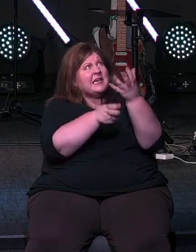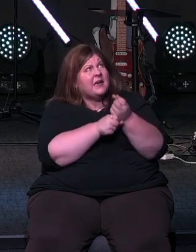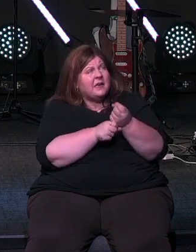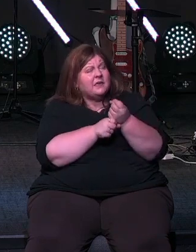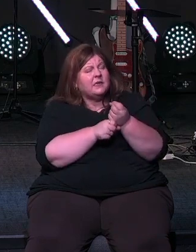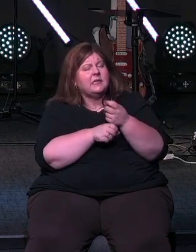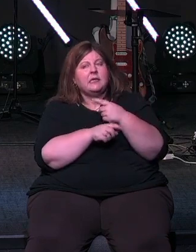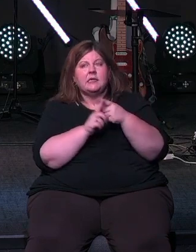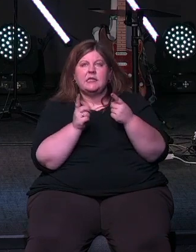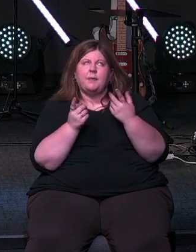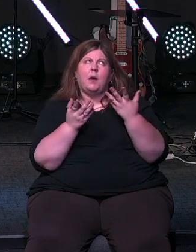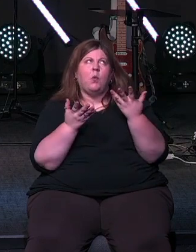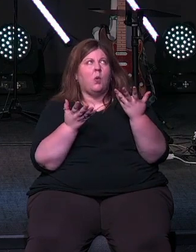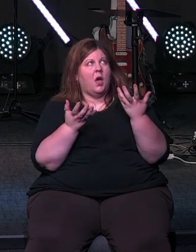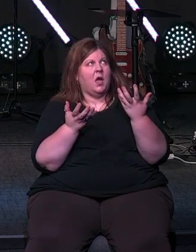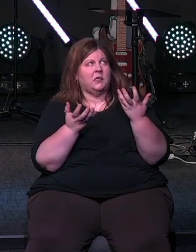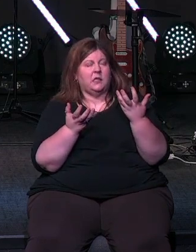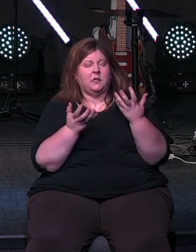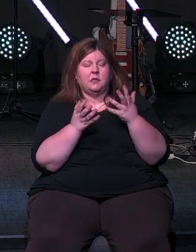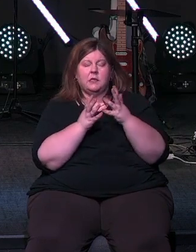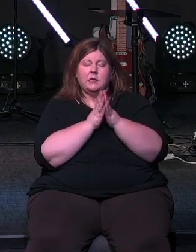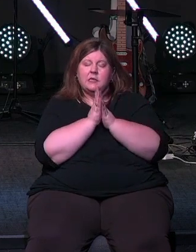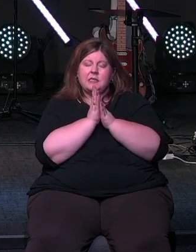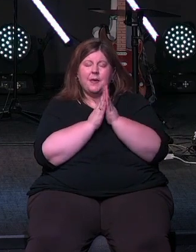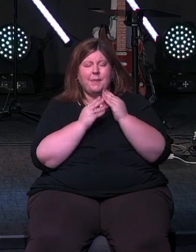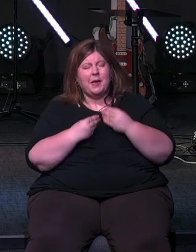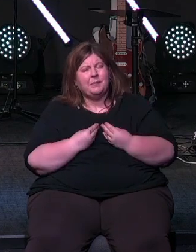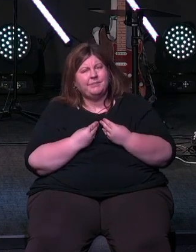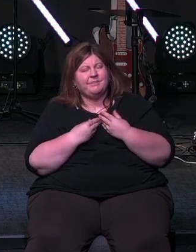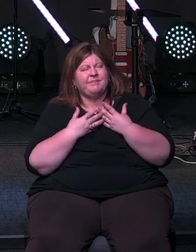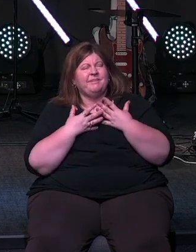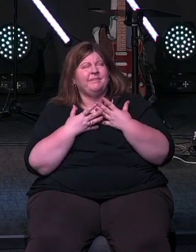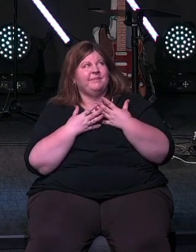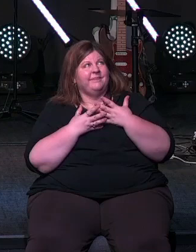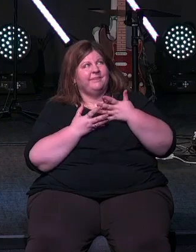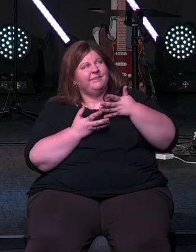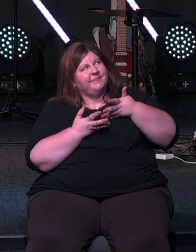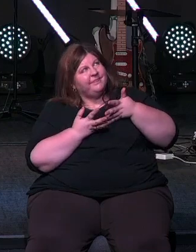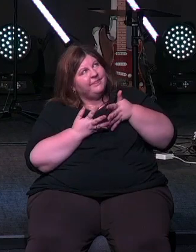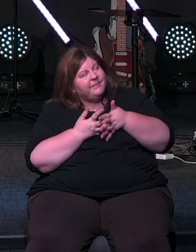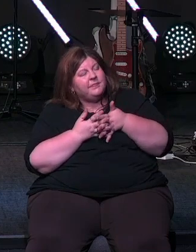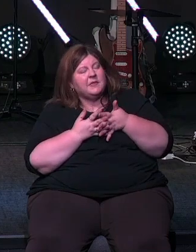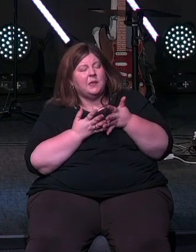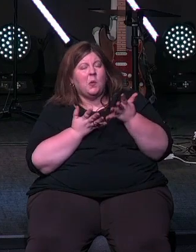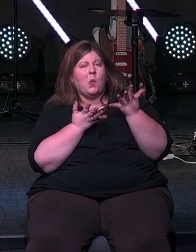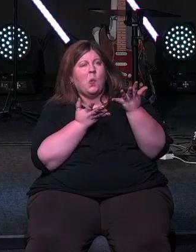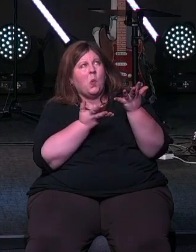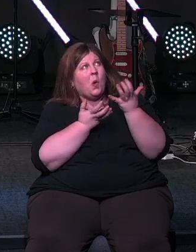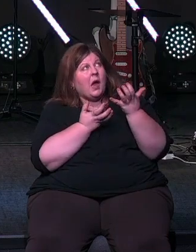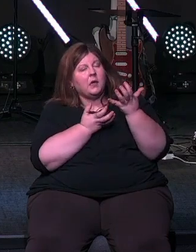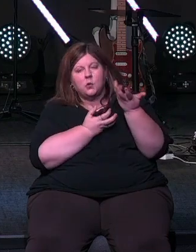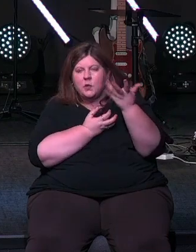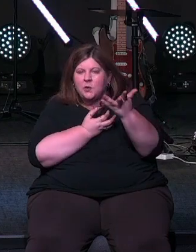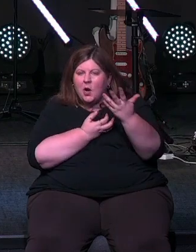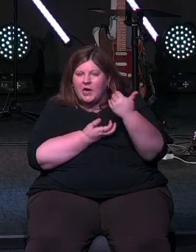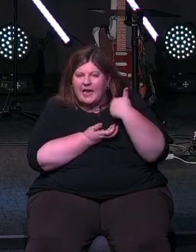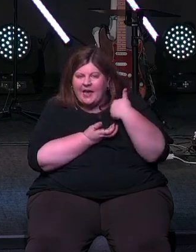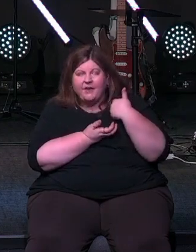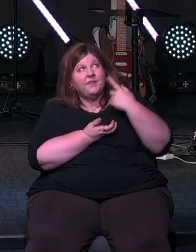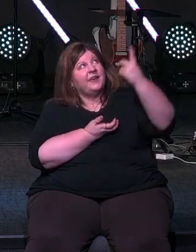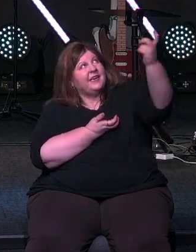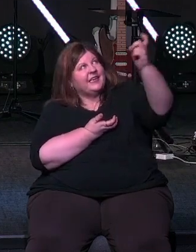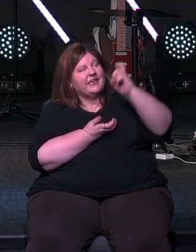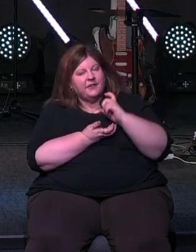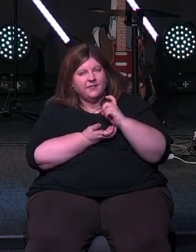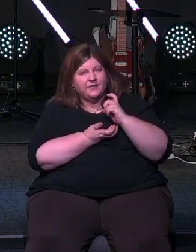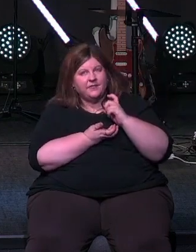wanting. It's about a desire. It's about cultivating something deep inside of you. It's about wanting what you already get from God. We're all